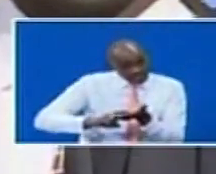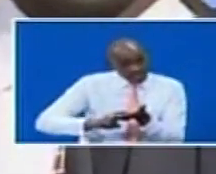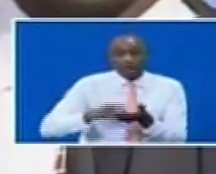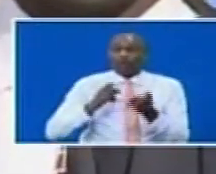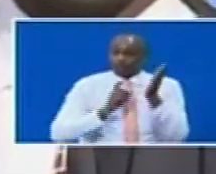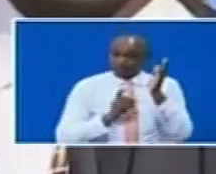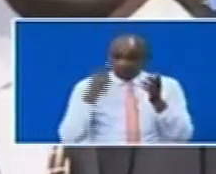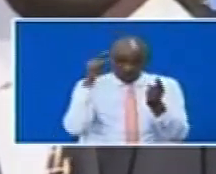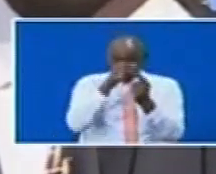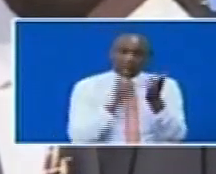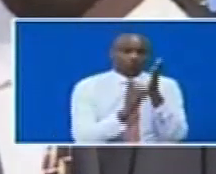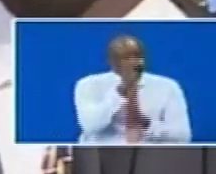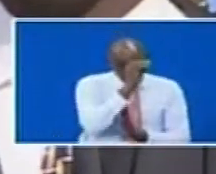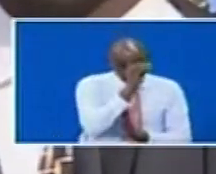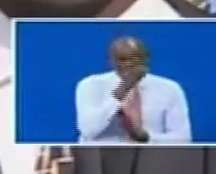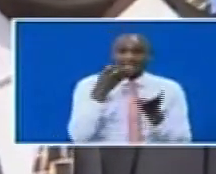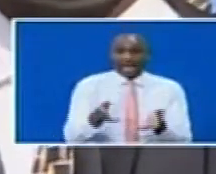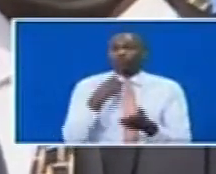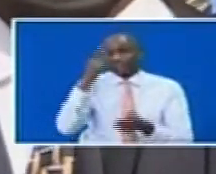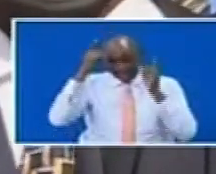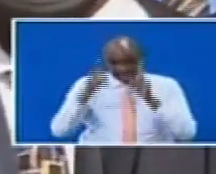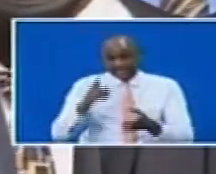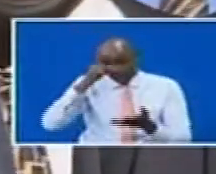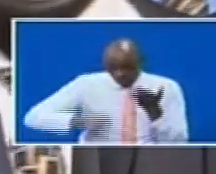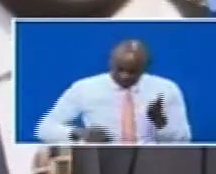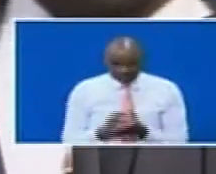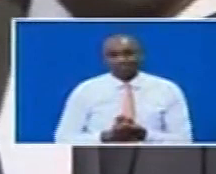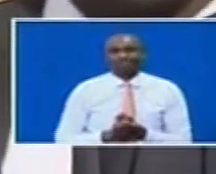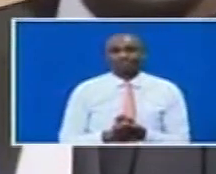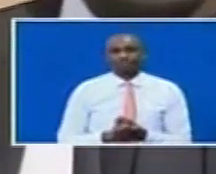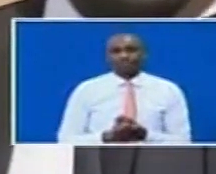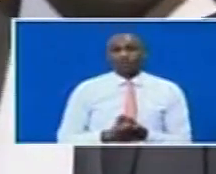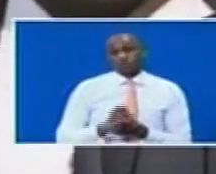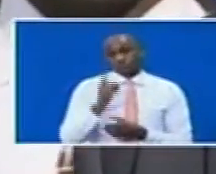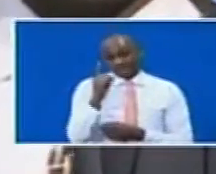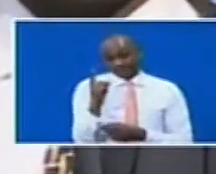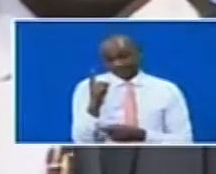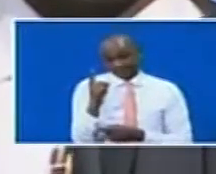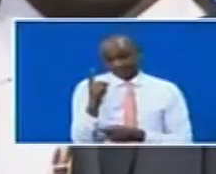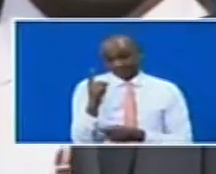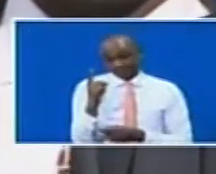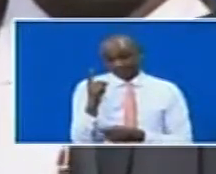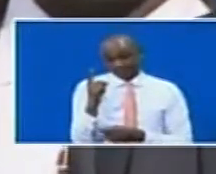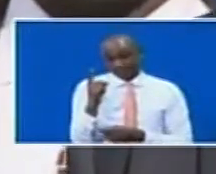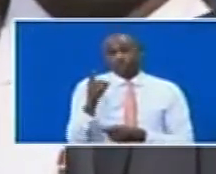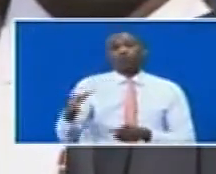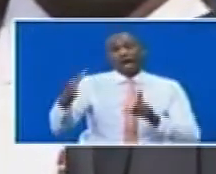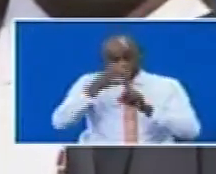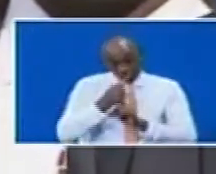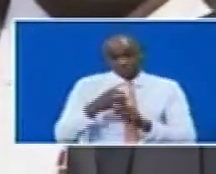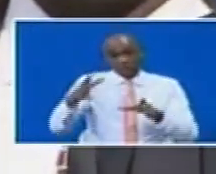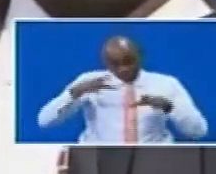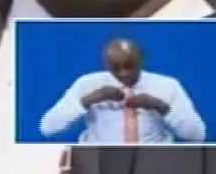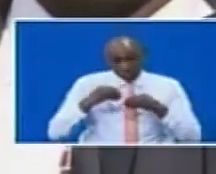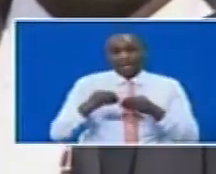development, resolve as follows. Point one, to adopt a policy of